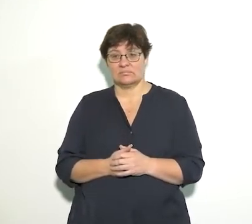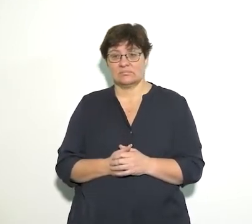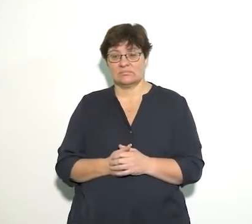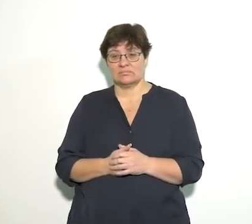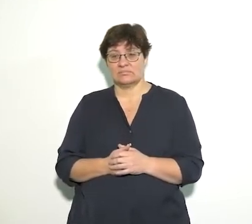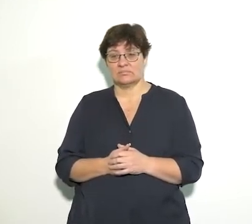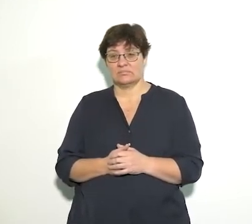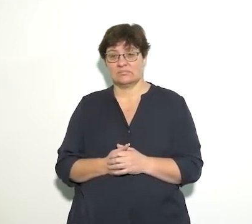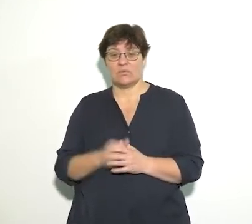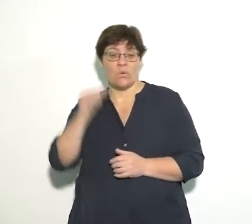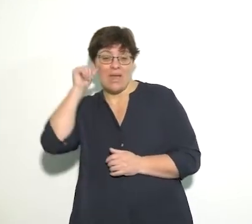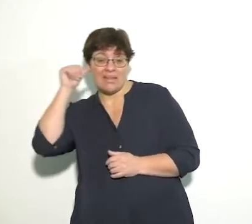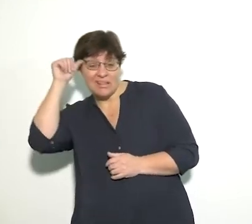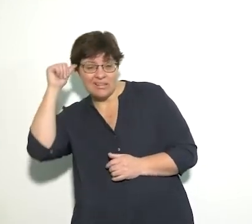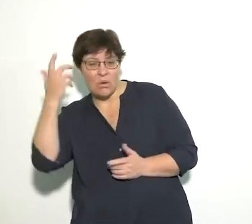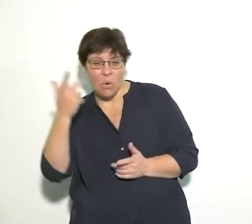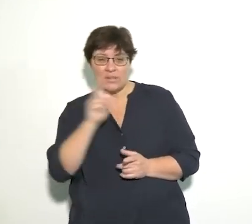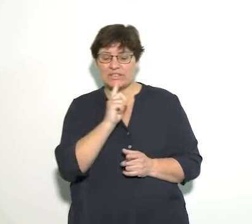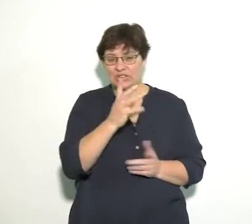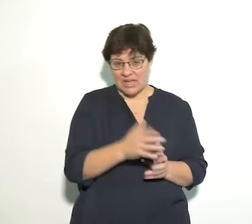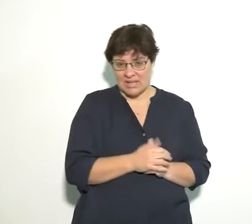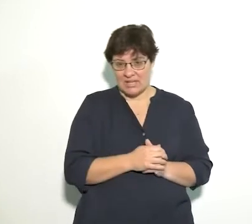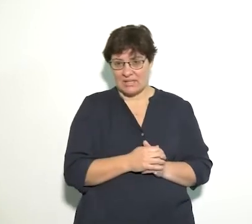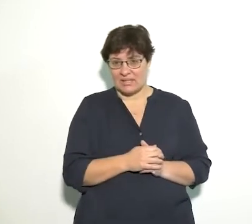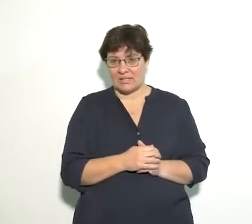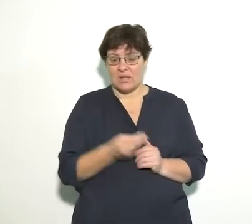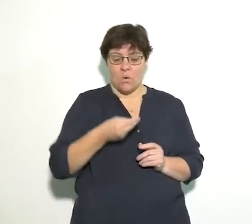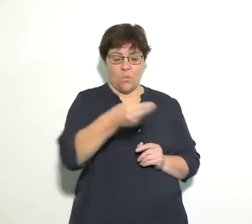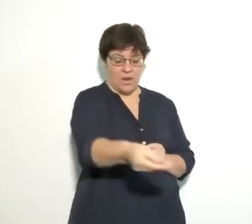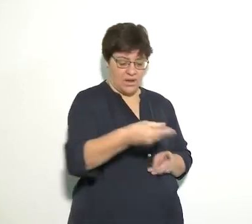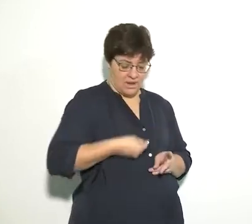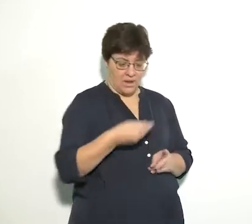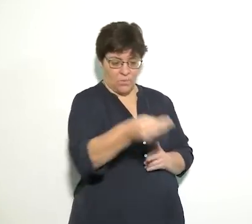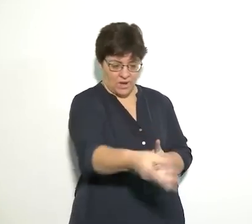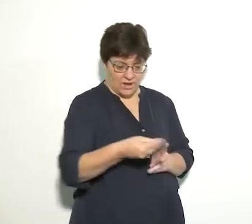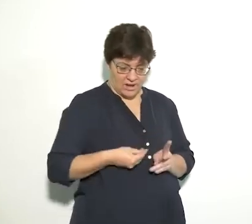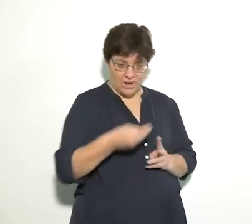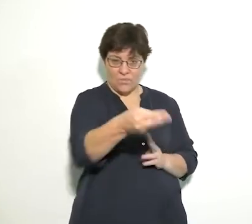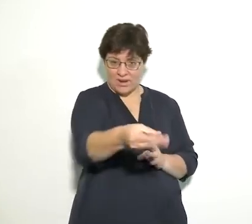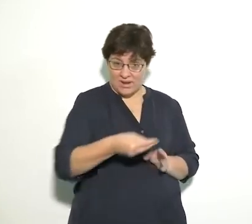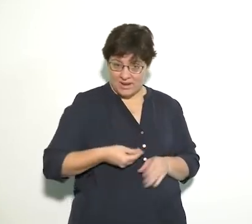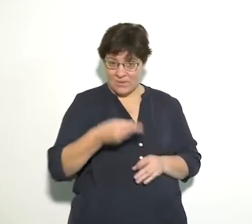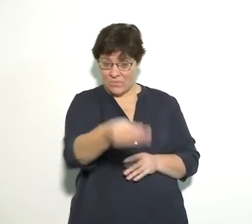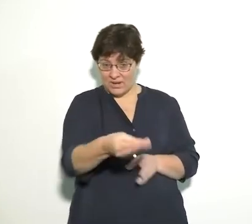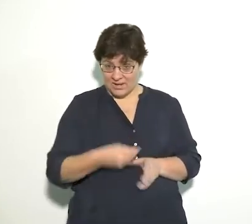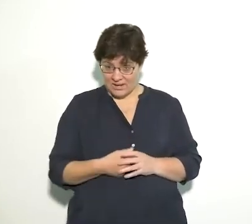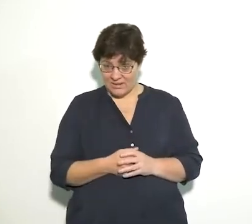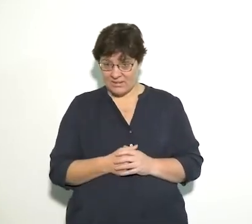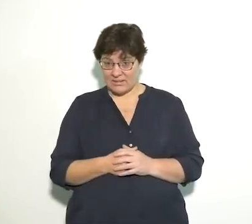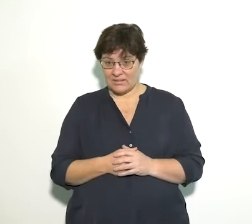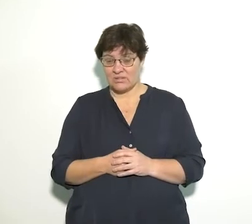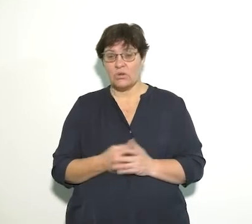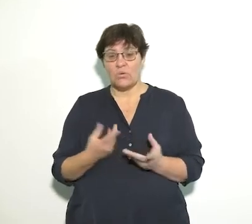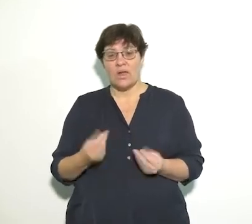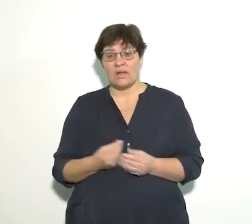partner or a teacher or an adult. And you would hand out the cards to one another. And if you